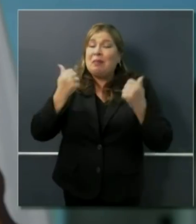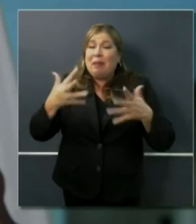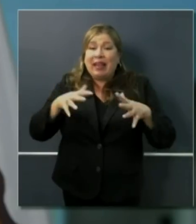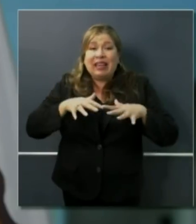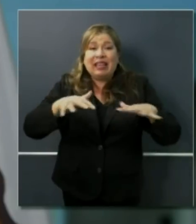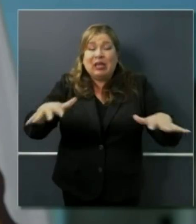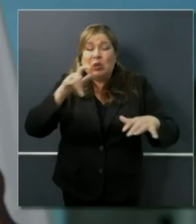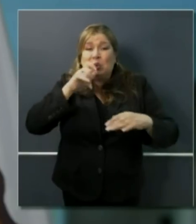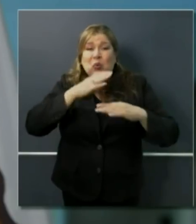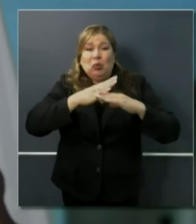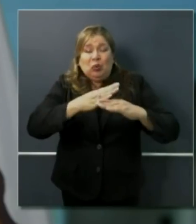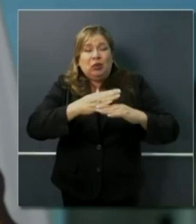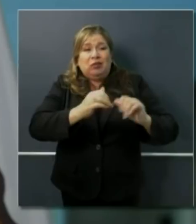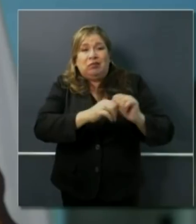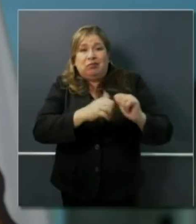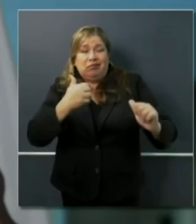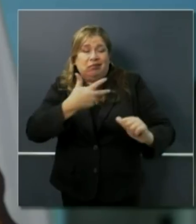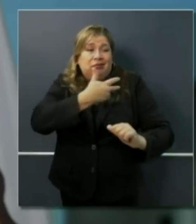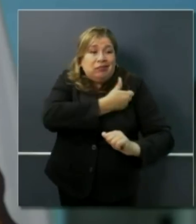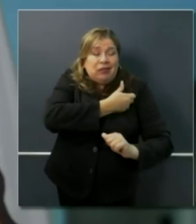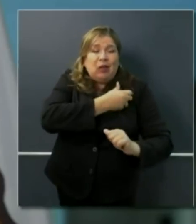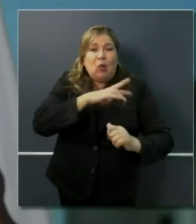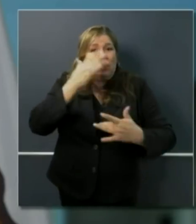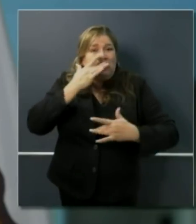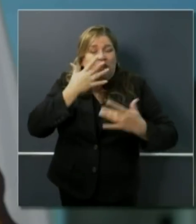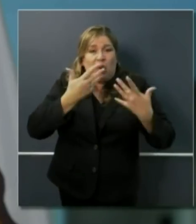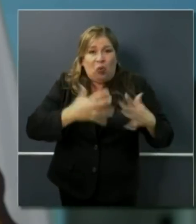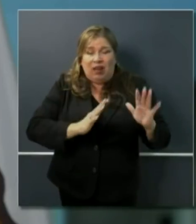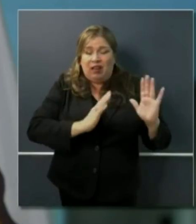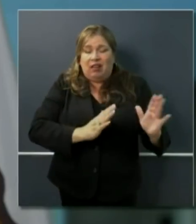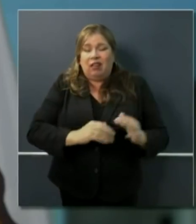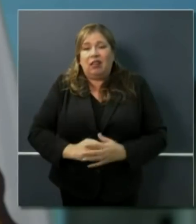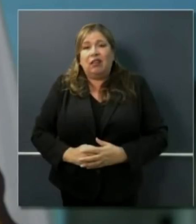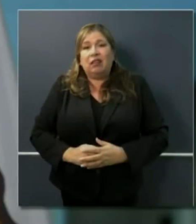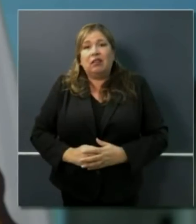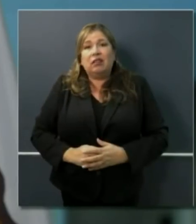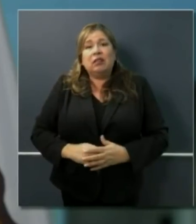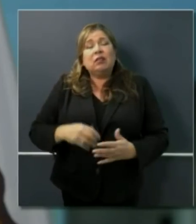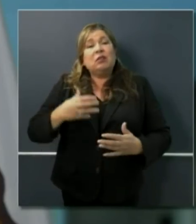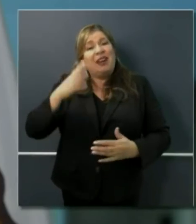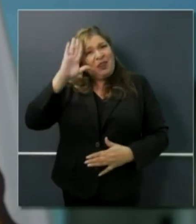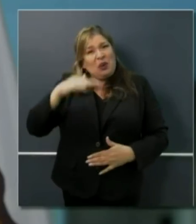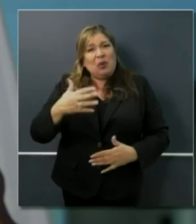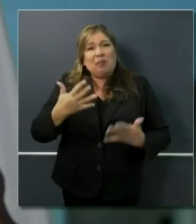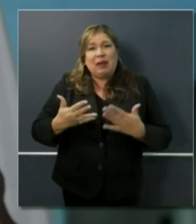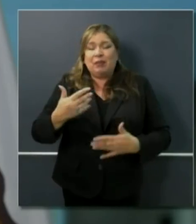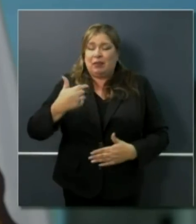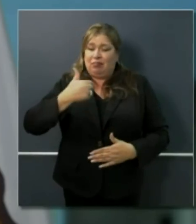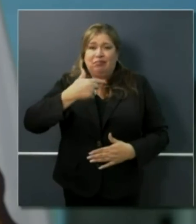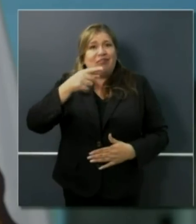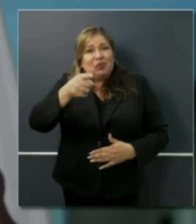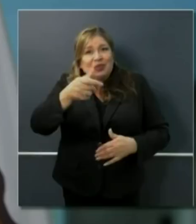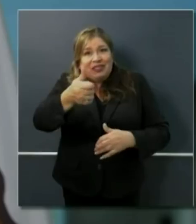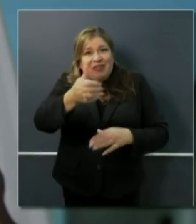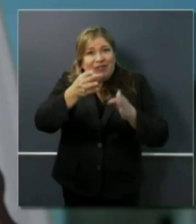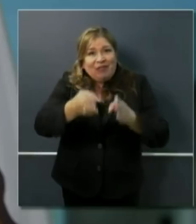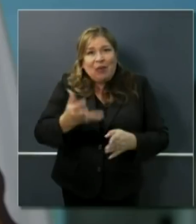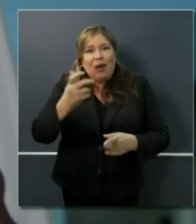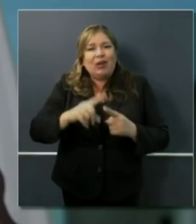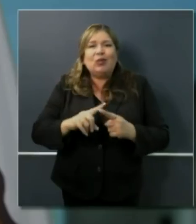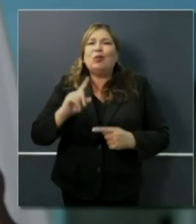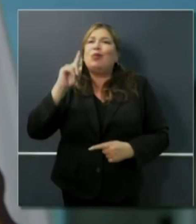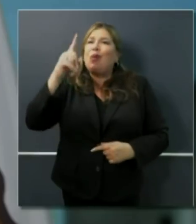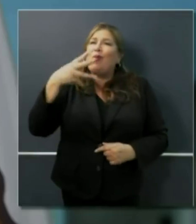we have a vaccine. Because as someone like yourself that looks forward to going back out and having